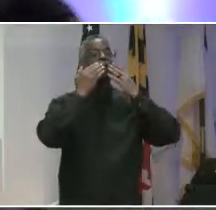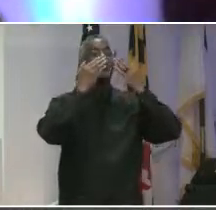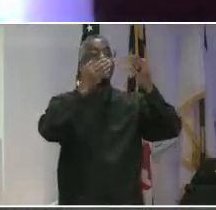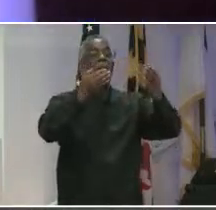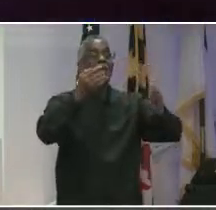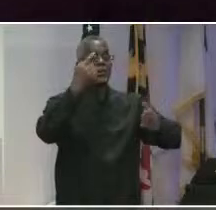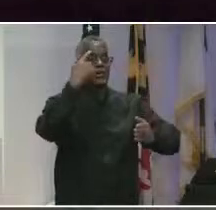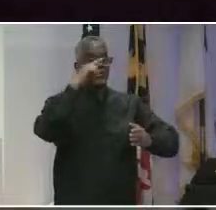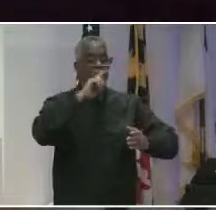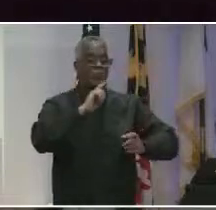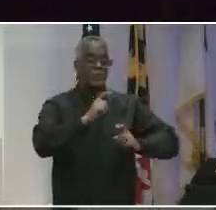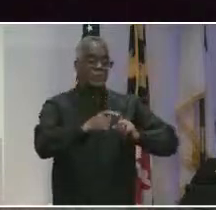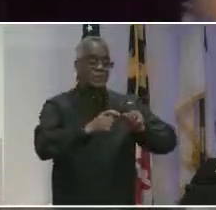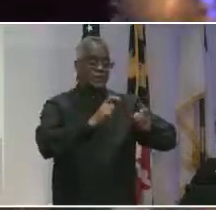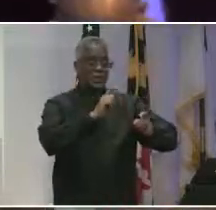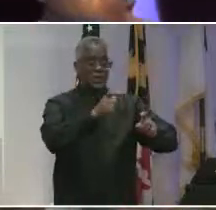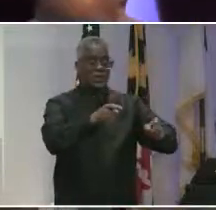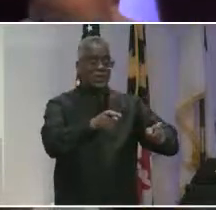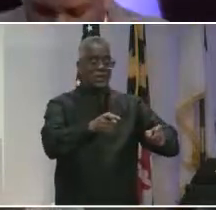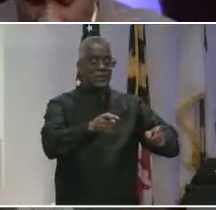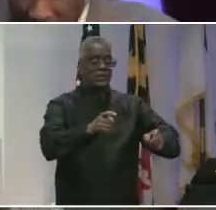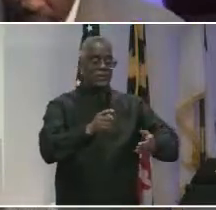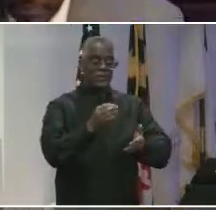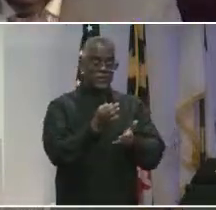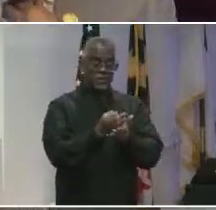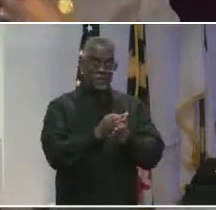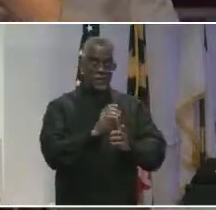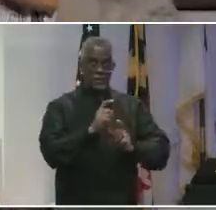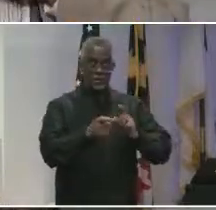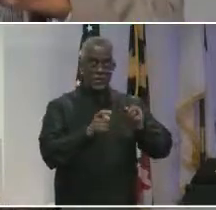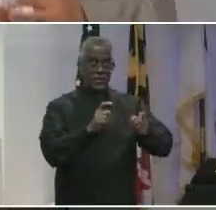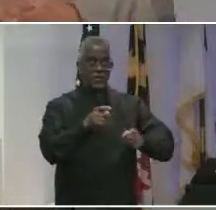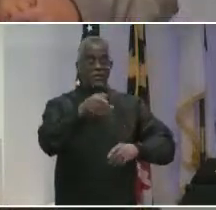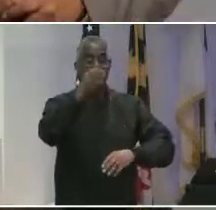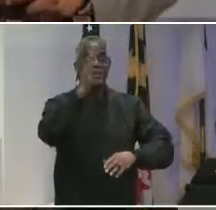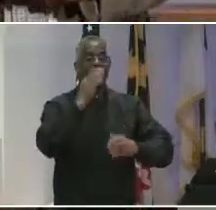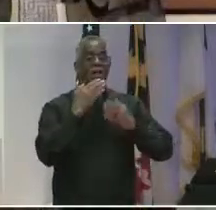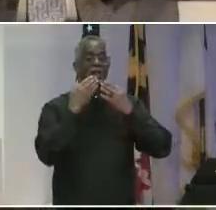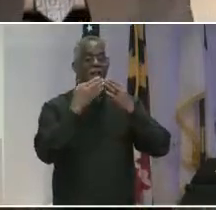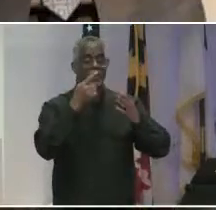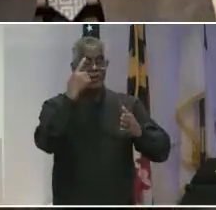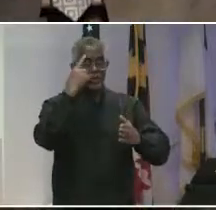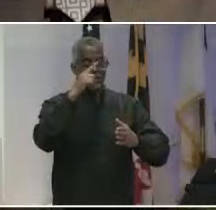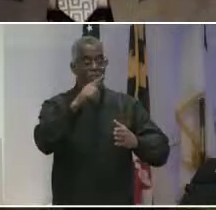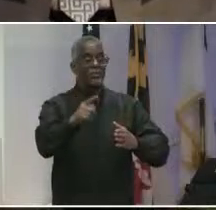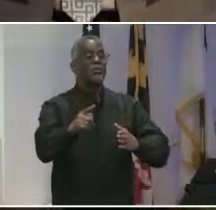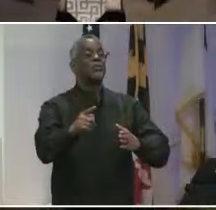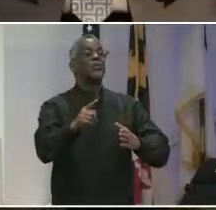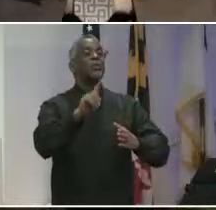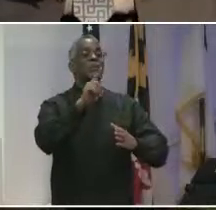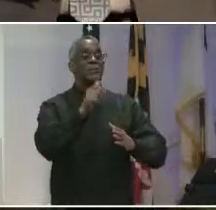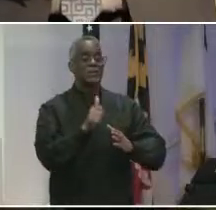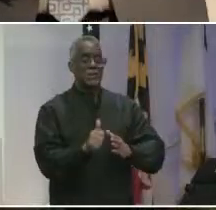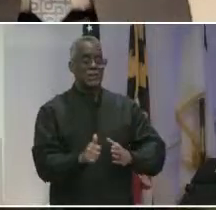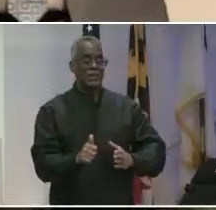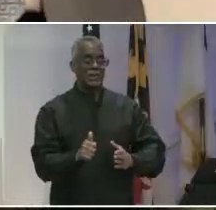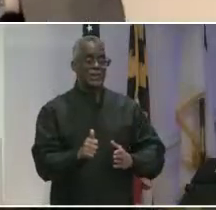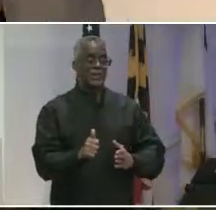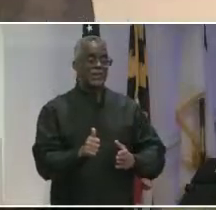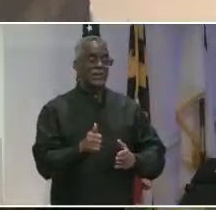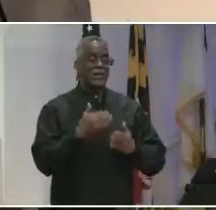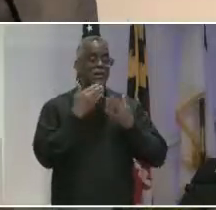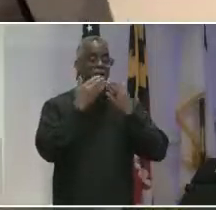you for these gifts, these financial gifts, God, these talents, God. We thank you, dear God,